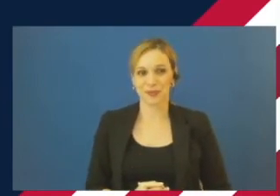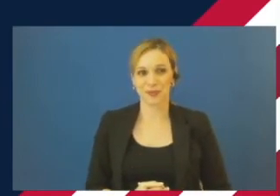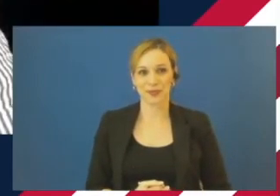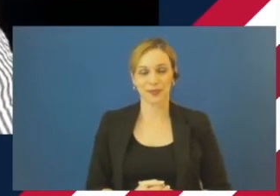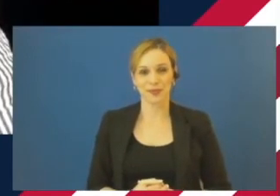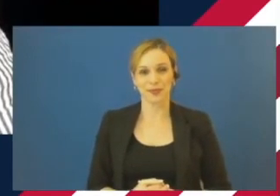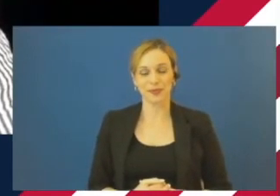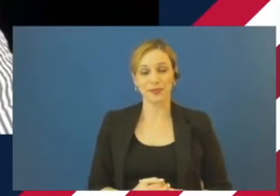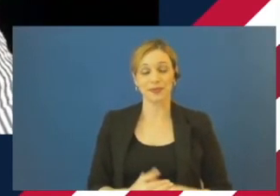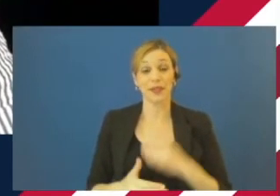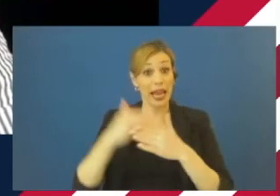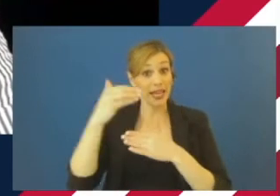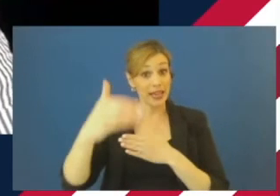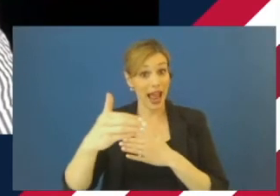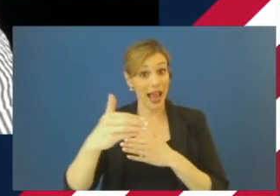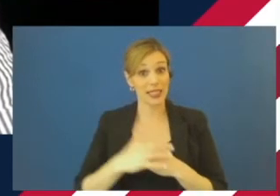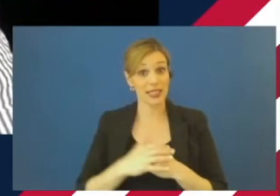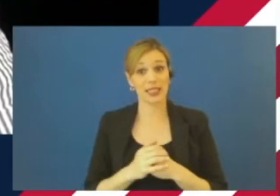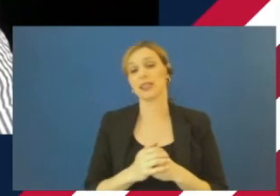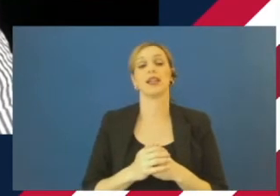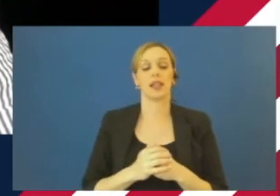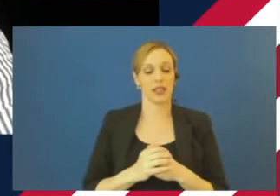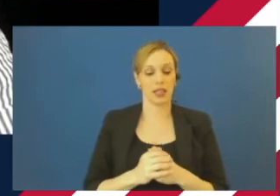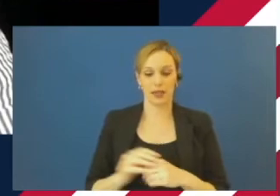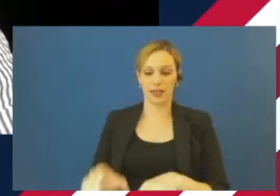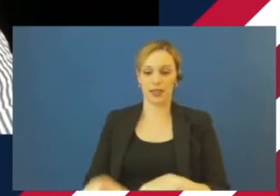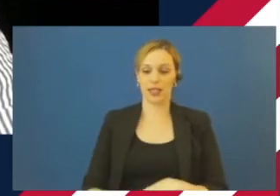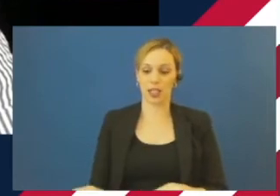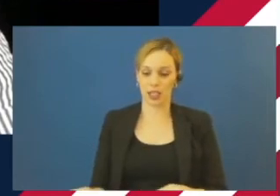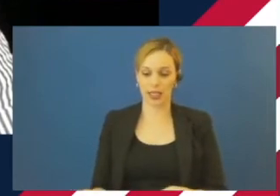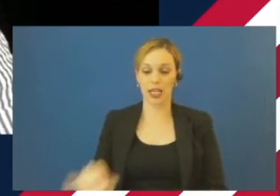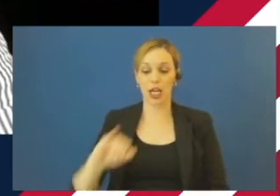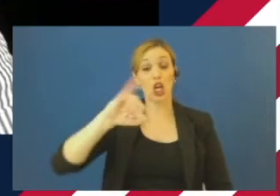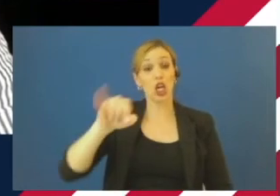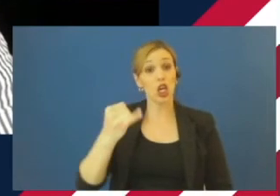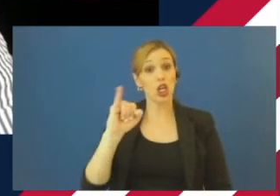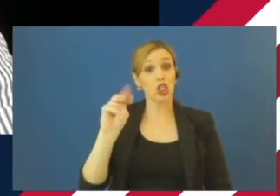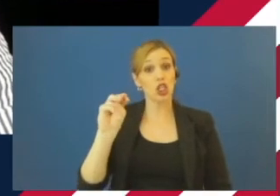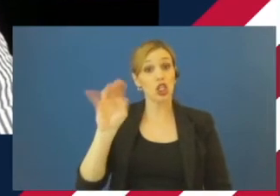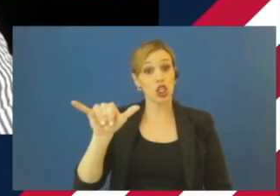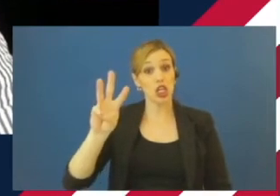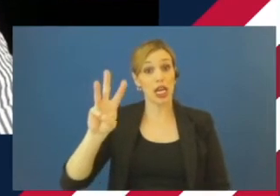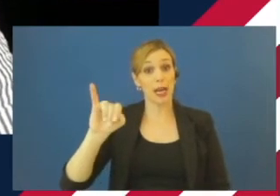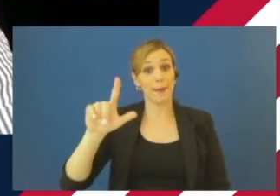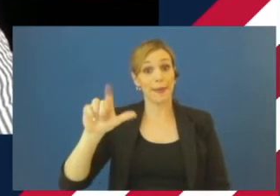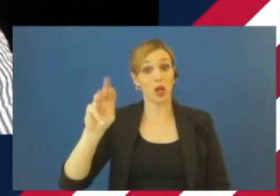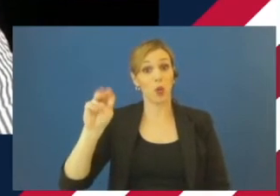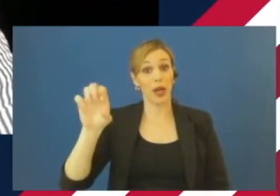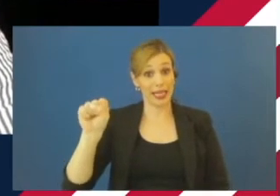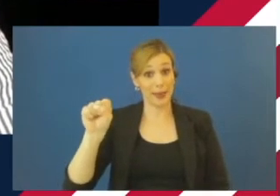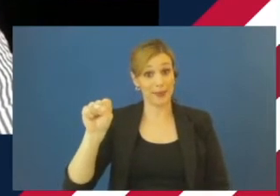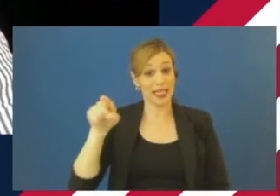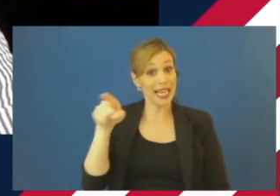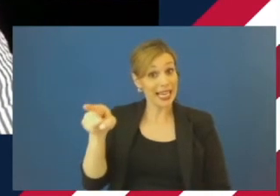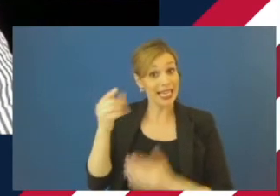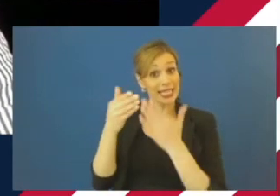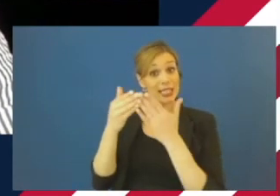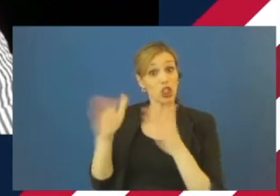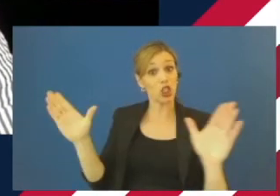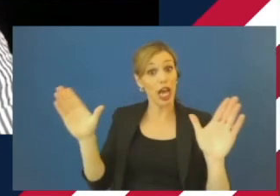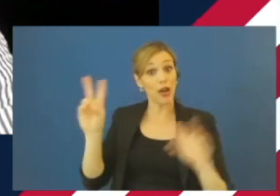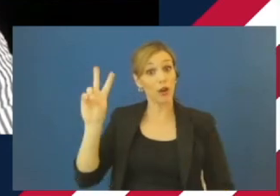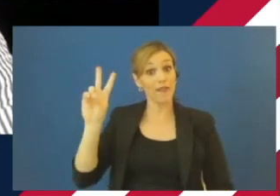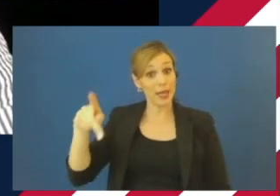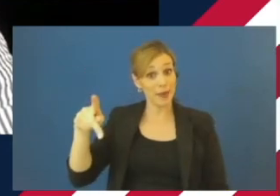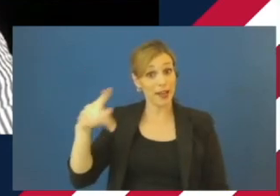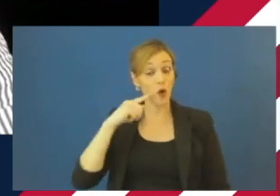Next, we will hear from Jimmy Williams. Mr. Williams is the General Vice President at the International Union